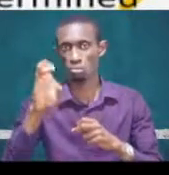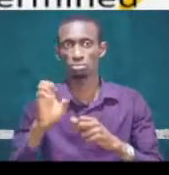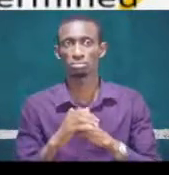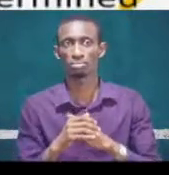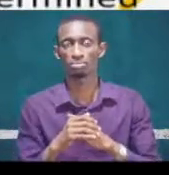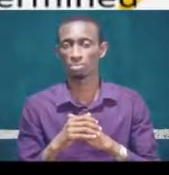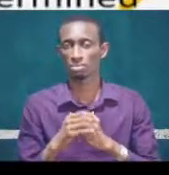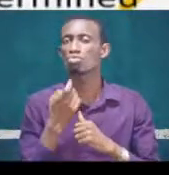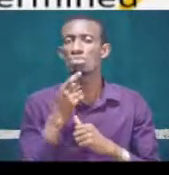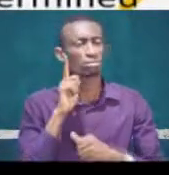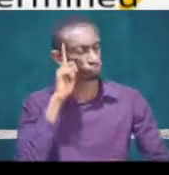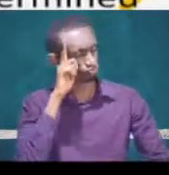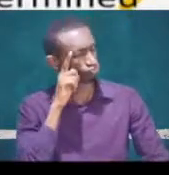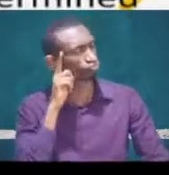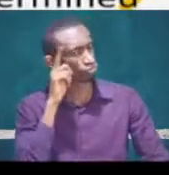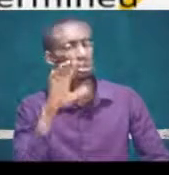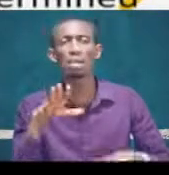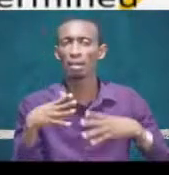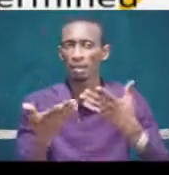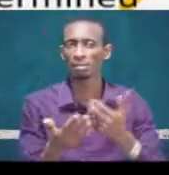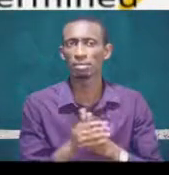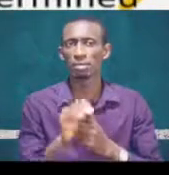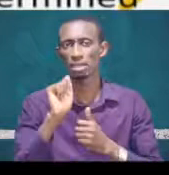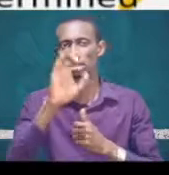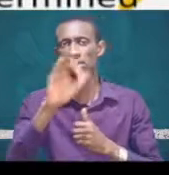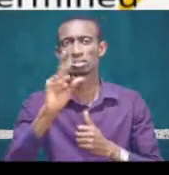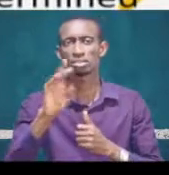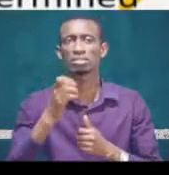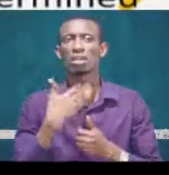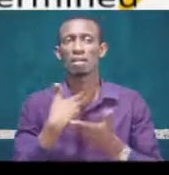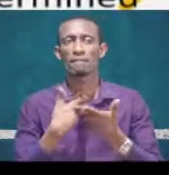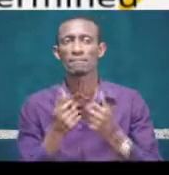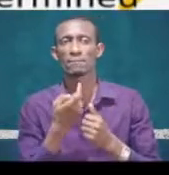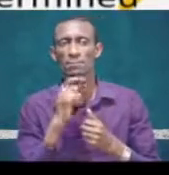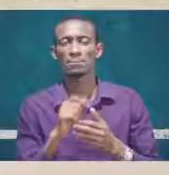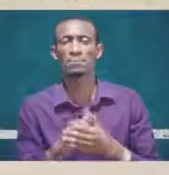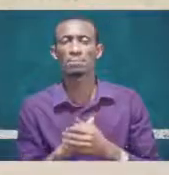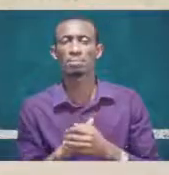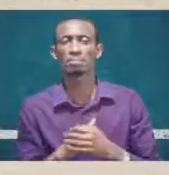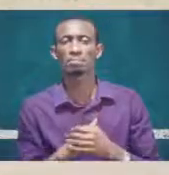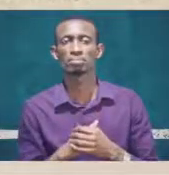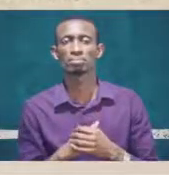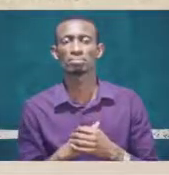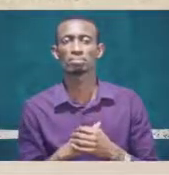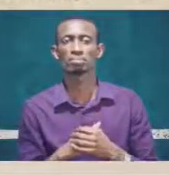Now we need to think, how many amino acids do we have? The essential ones.